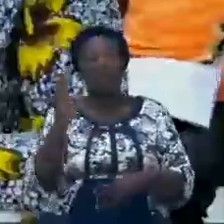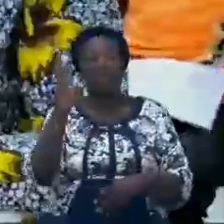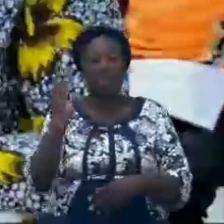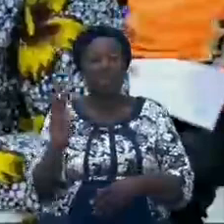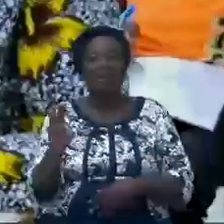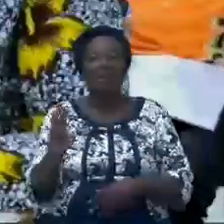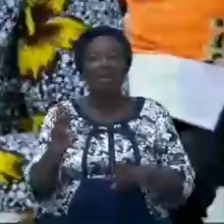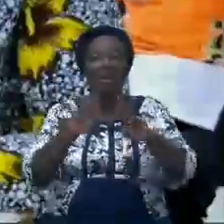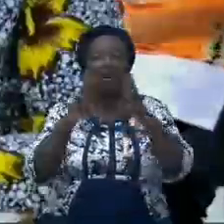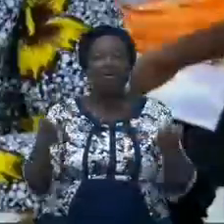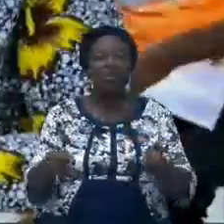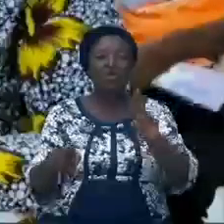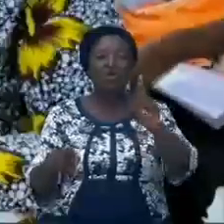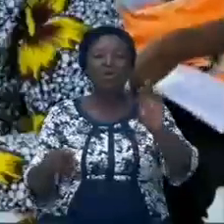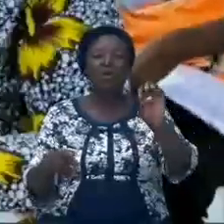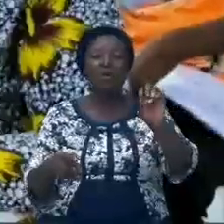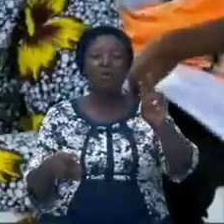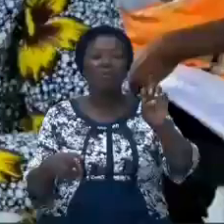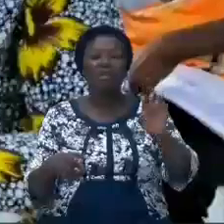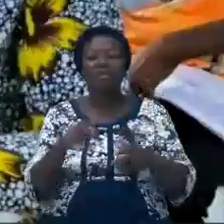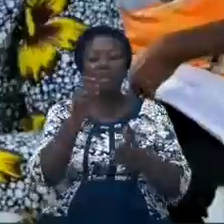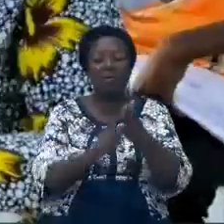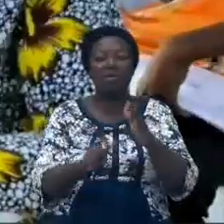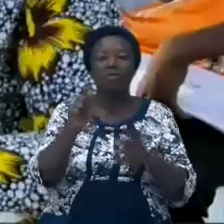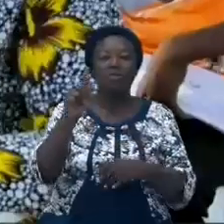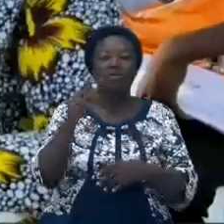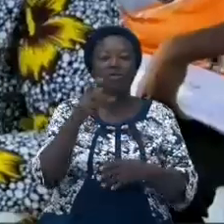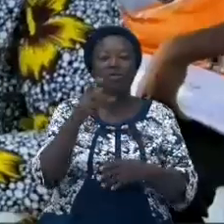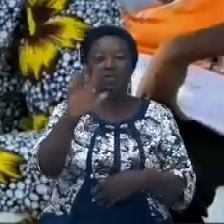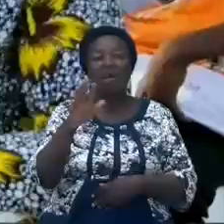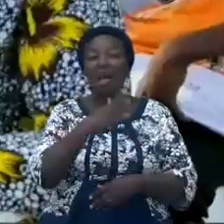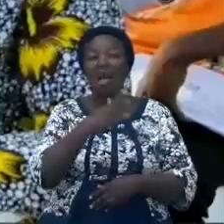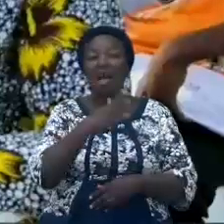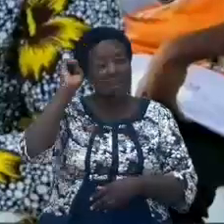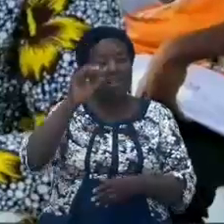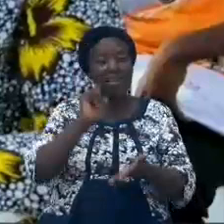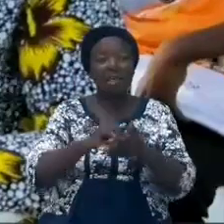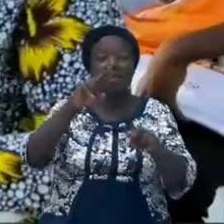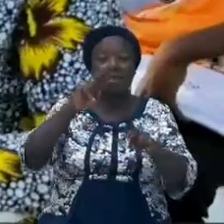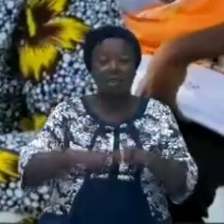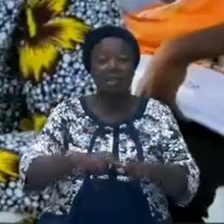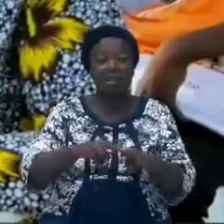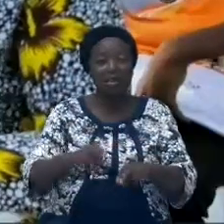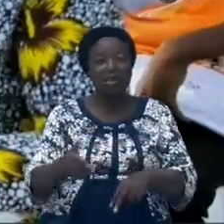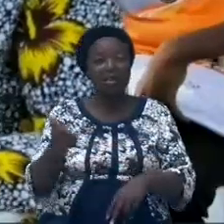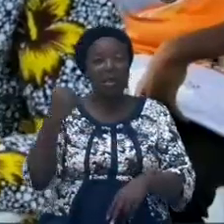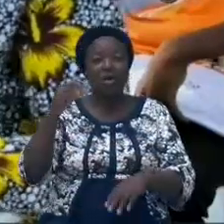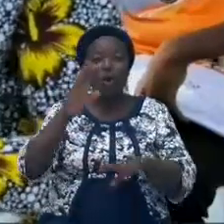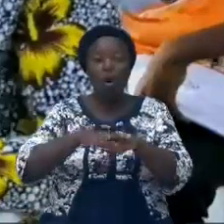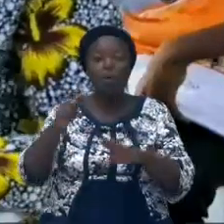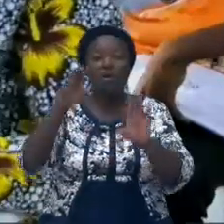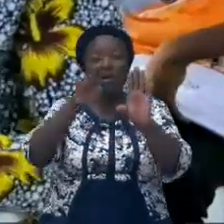part of verse six look at it revelation 21 verse 5 and he that